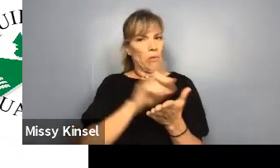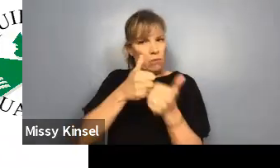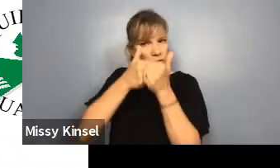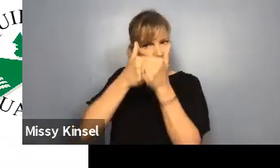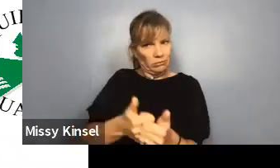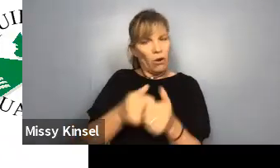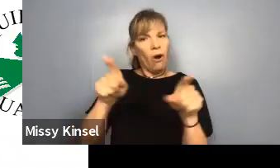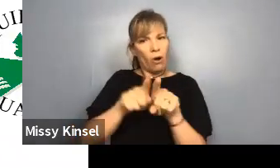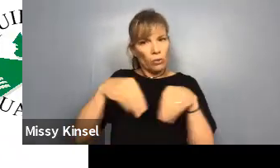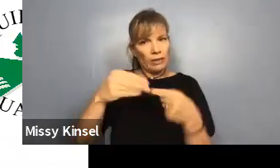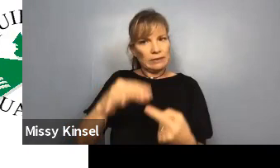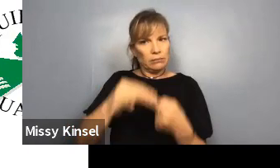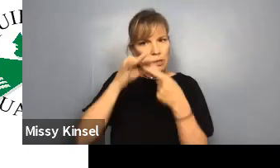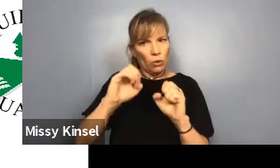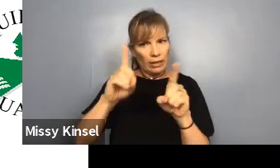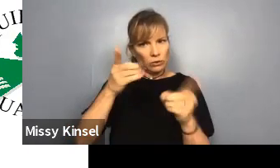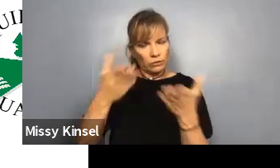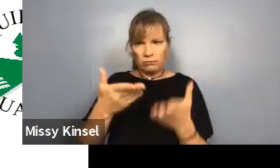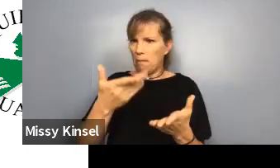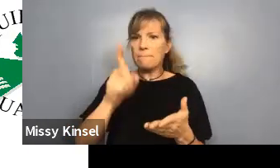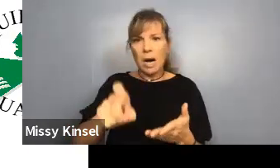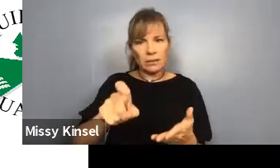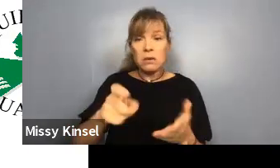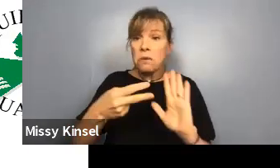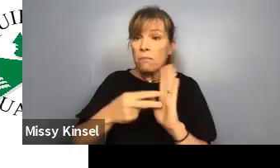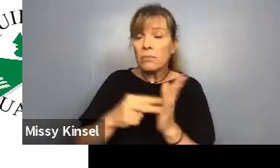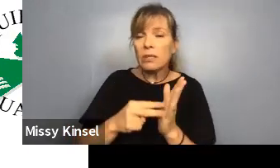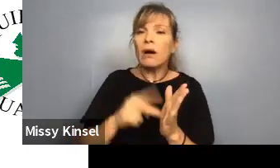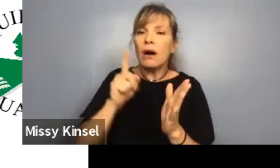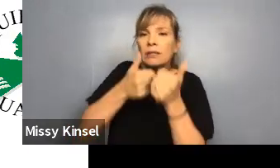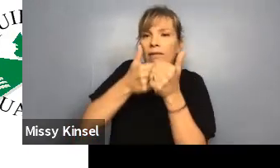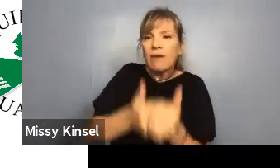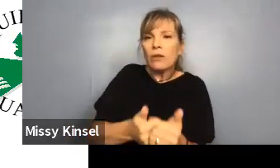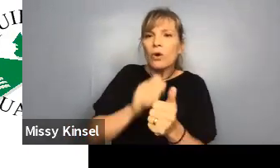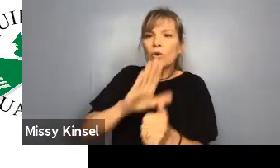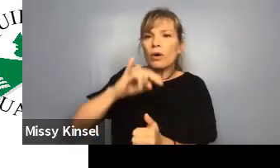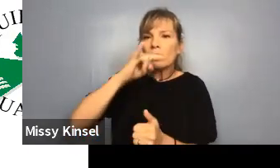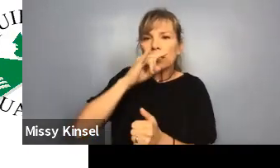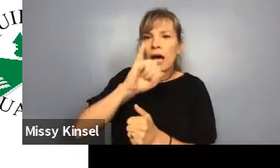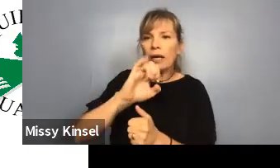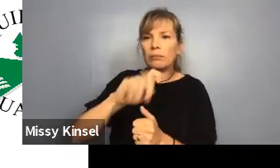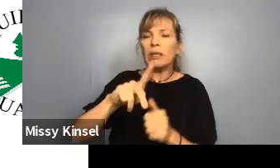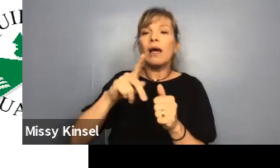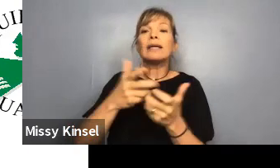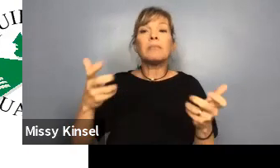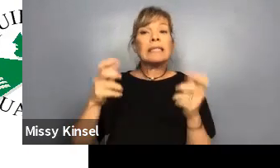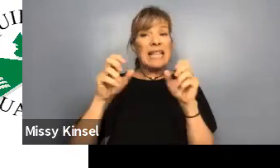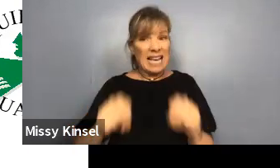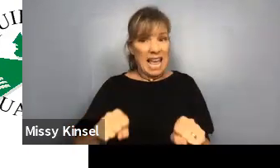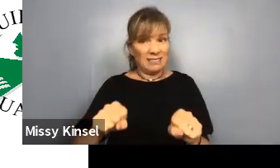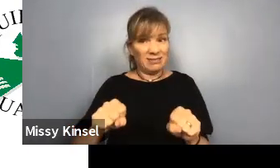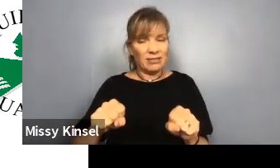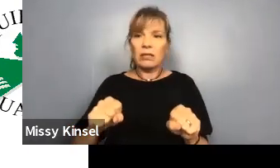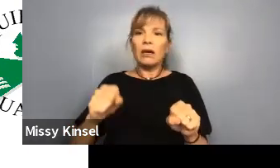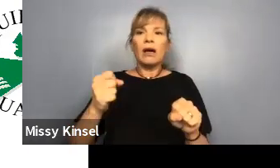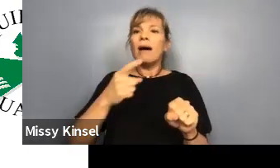provide special education services, meaning that they have to follow your child's IEP as much as possible. Just because